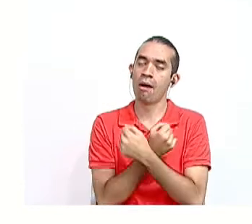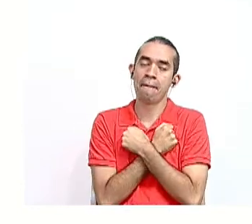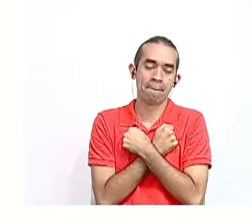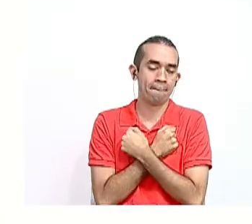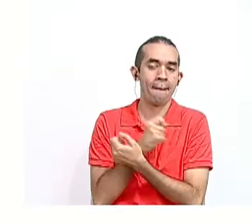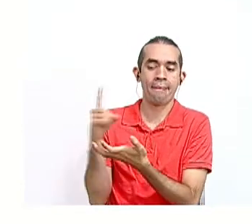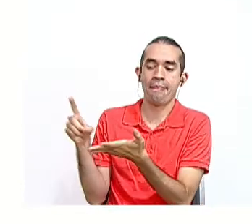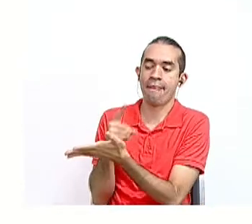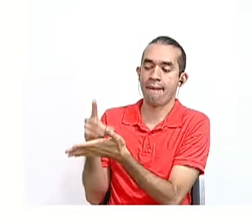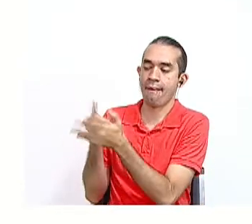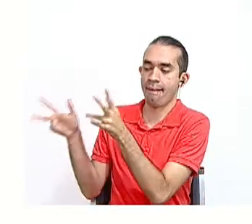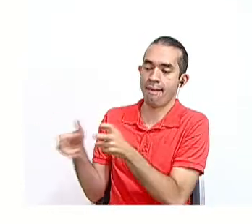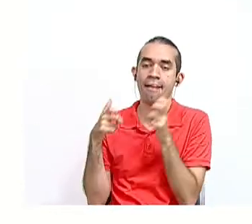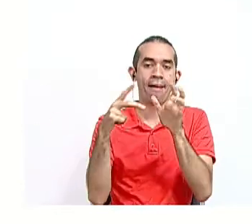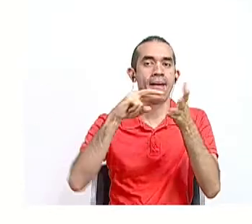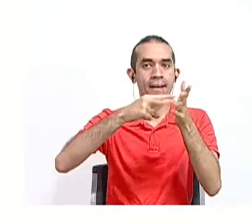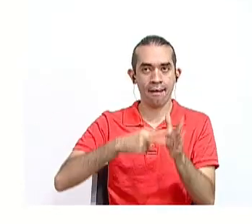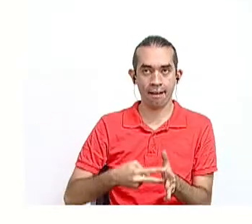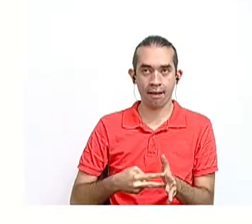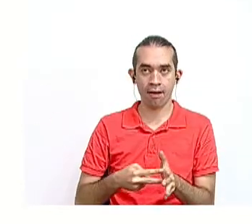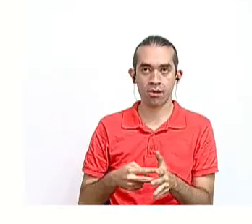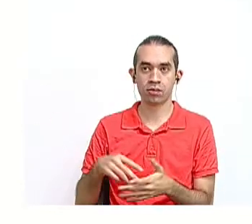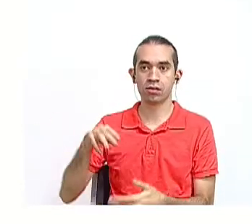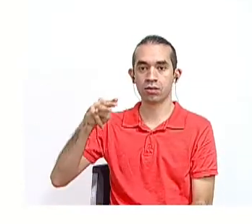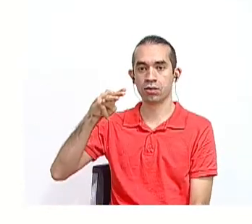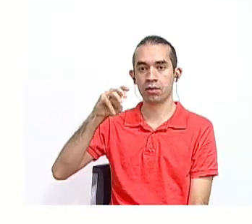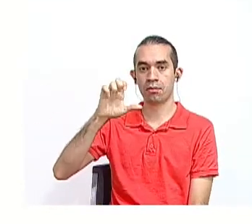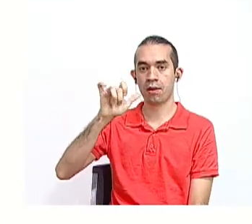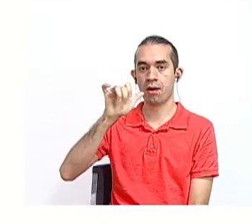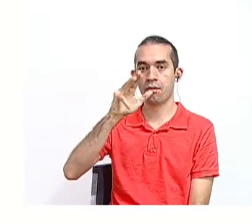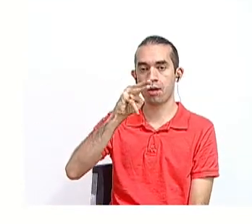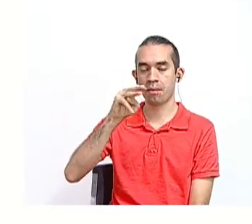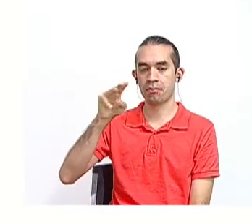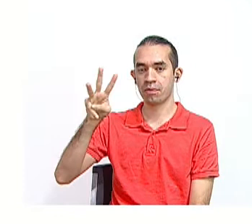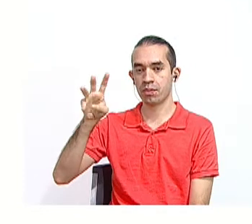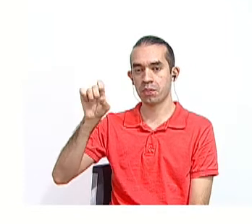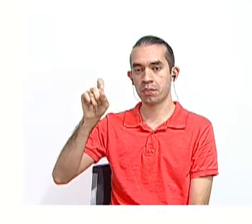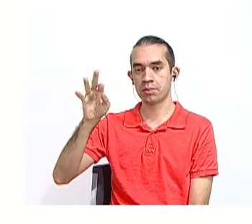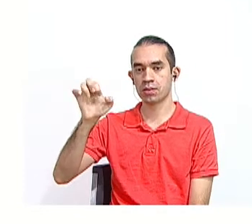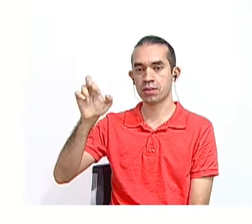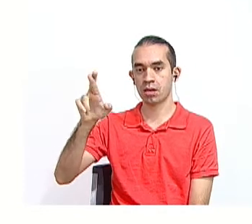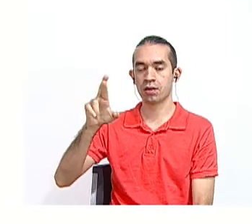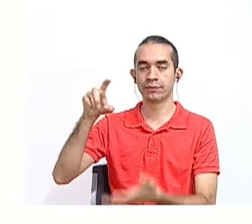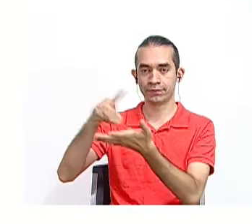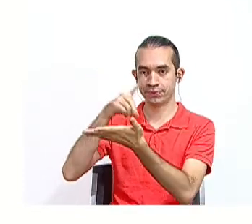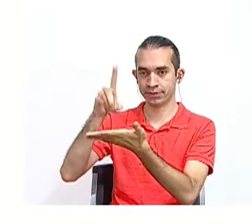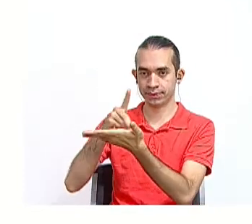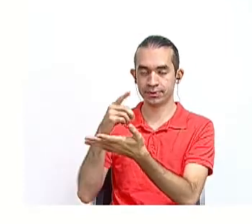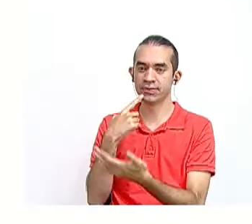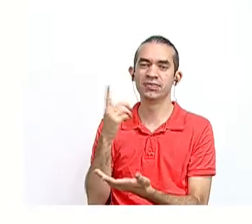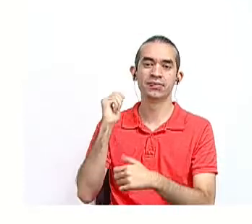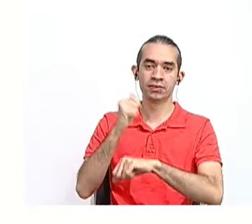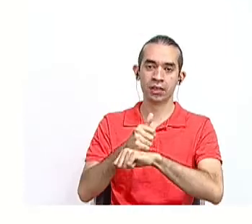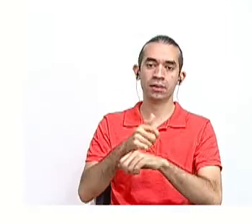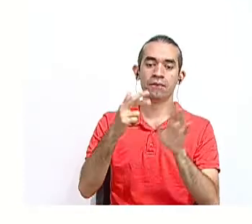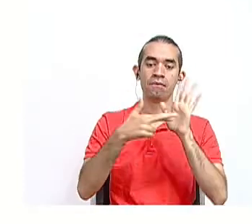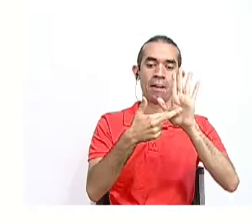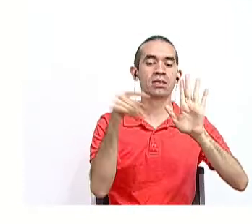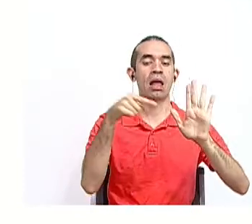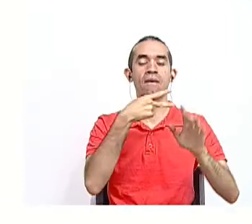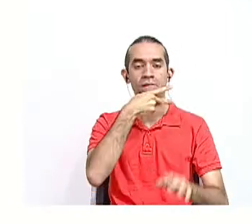from the dictionaries. This one is from Merriam-Webster Dictionary, and it says that it is a verb, and it's to